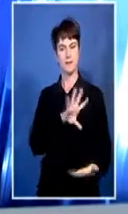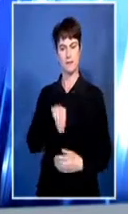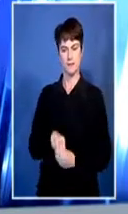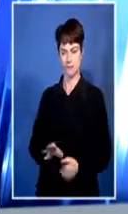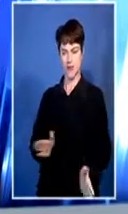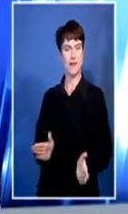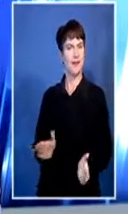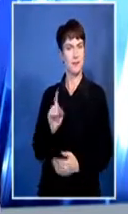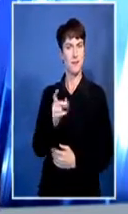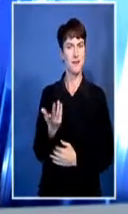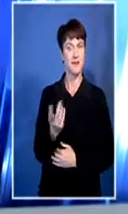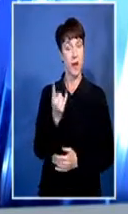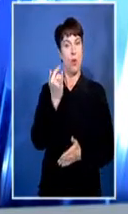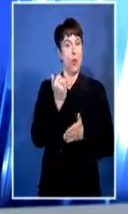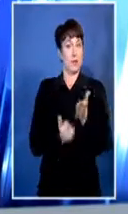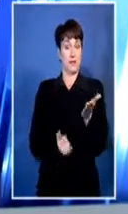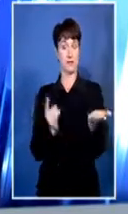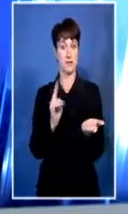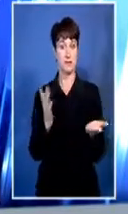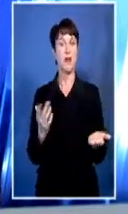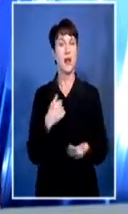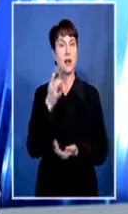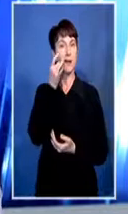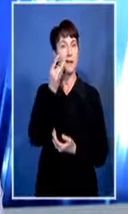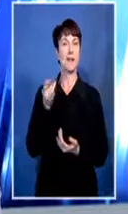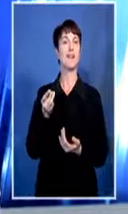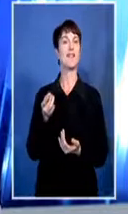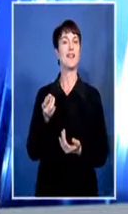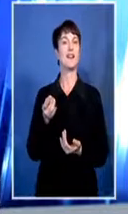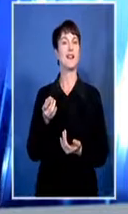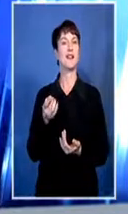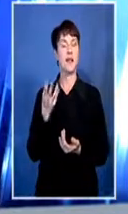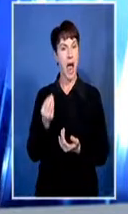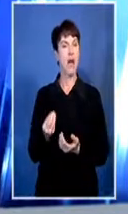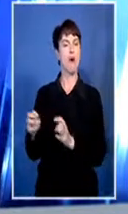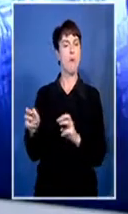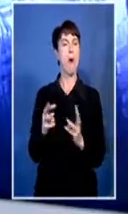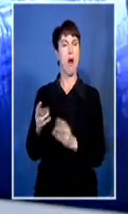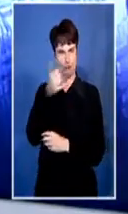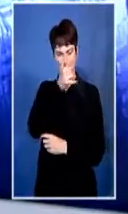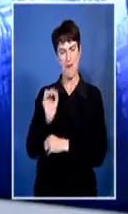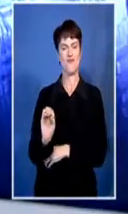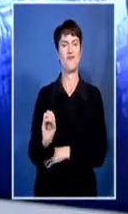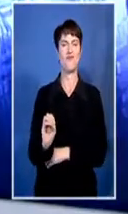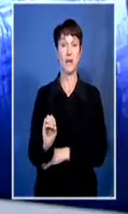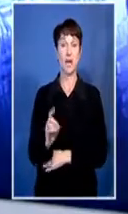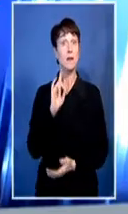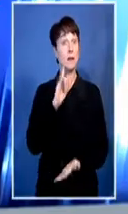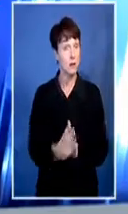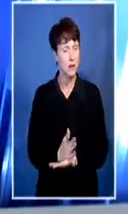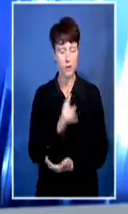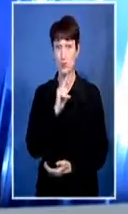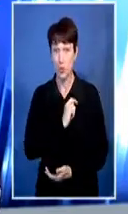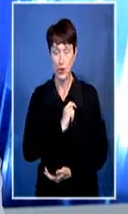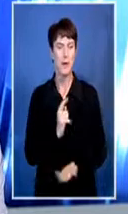solution. Of course, if worst comes to worst, we're hearing reports already that war crimes have been committed. And if that is true and is